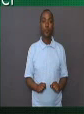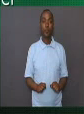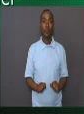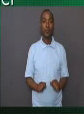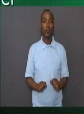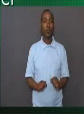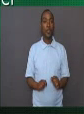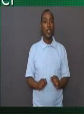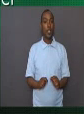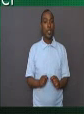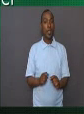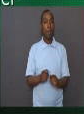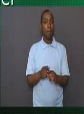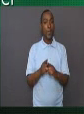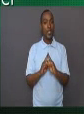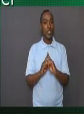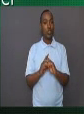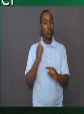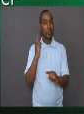then you have done well.